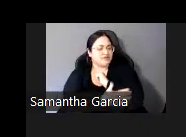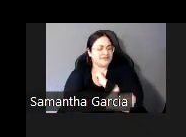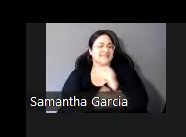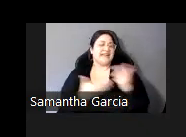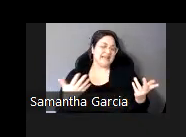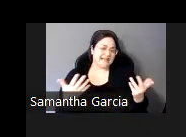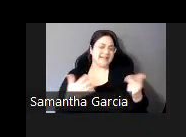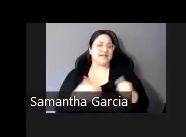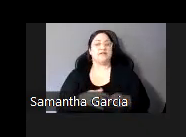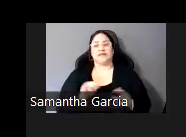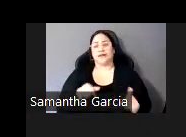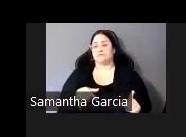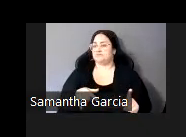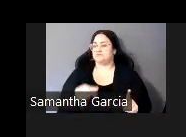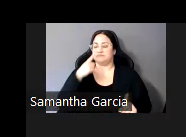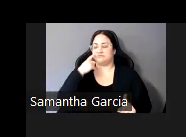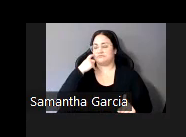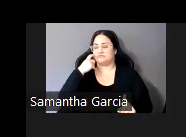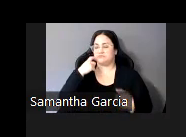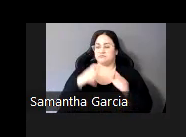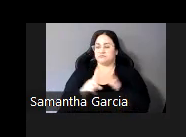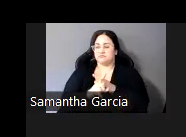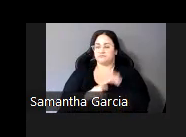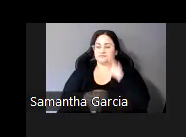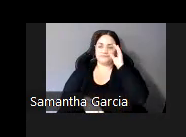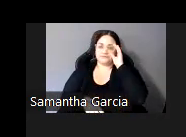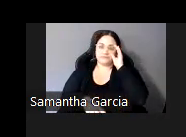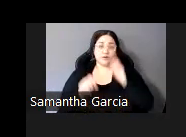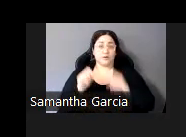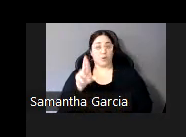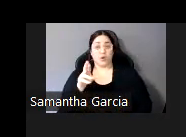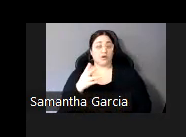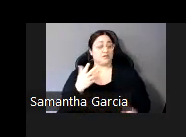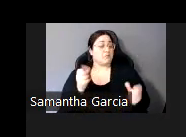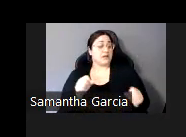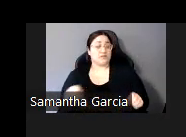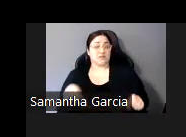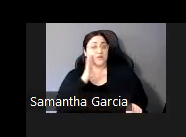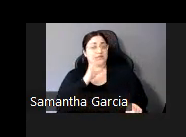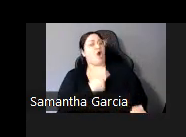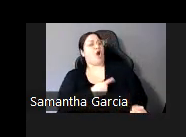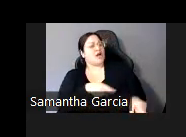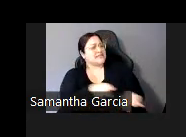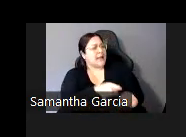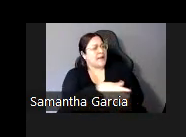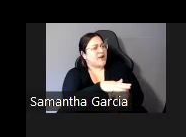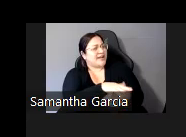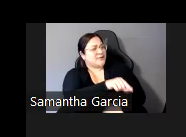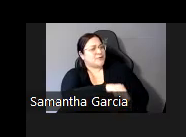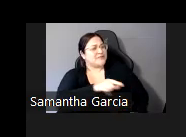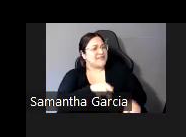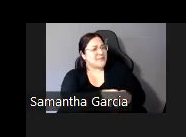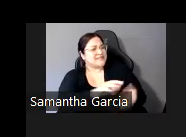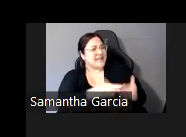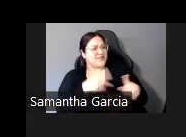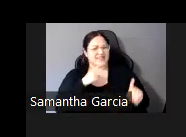but could be from your area to make it seem or appear more legit. And of course, like all these scammers, they create a